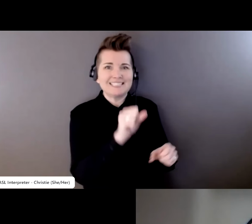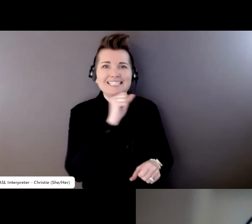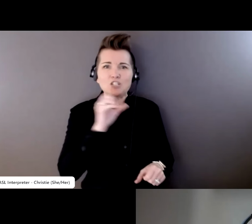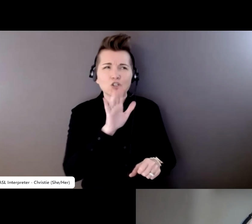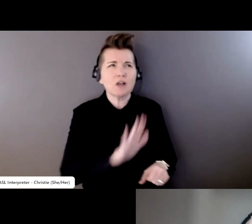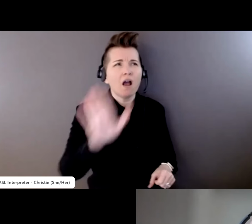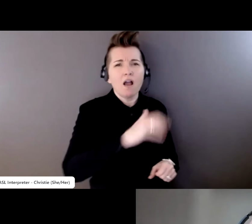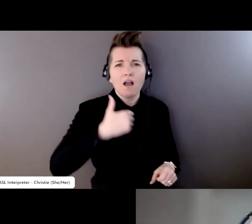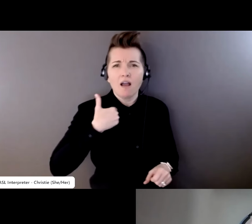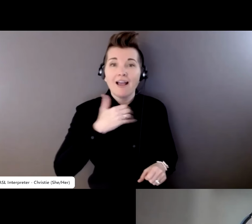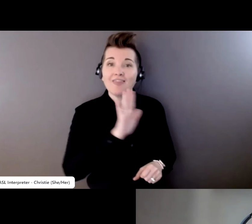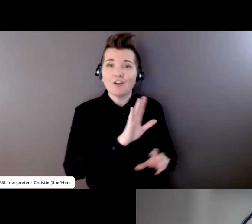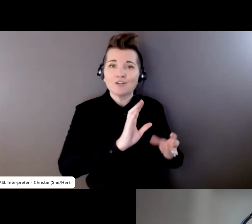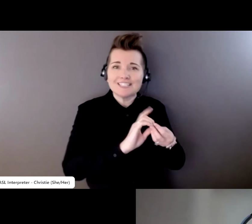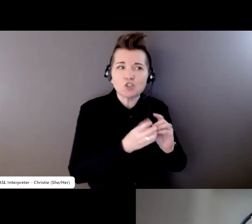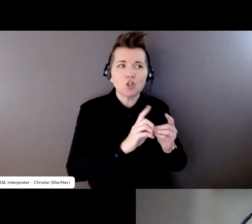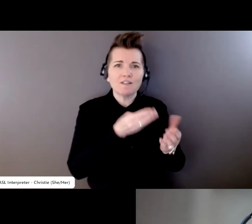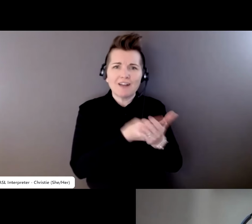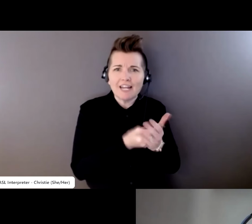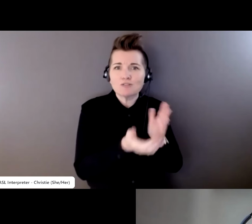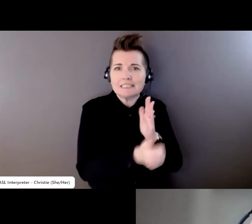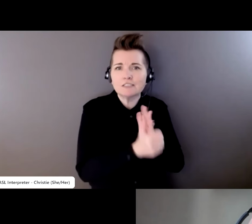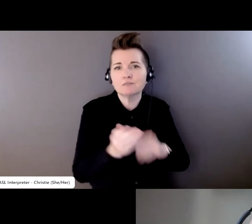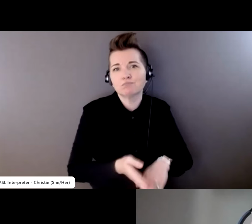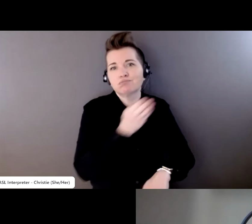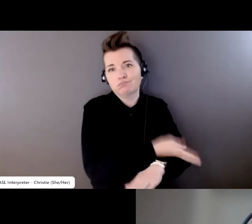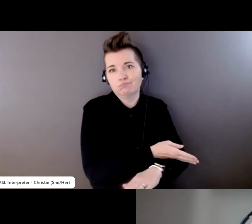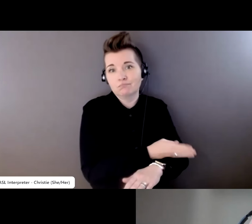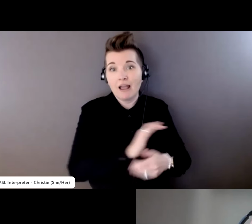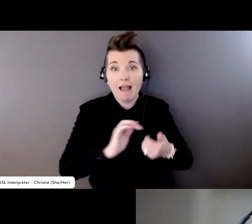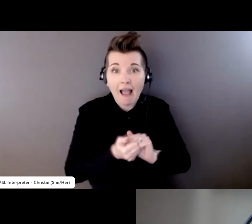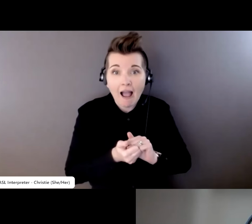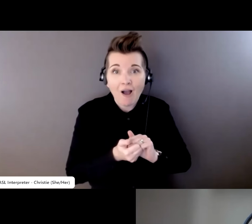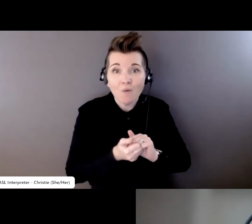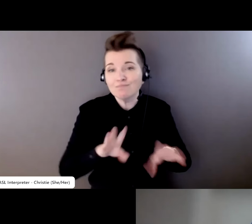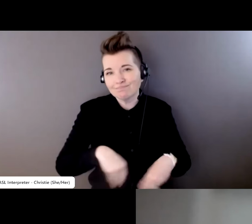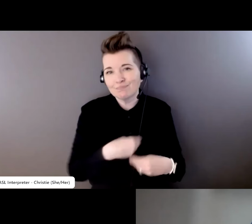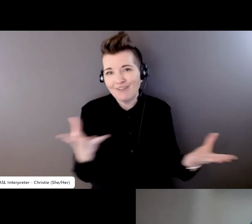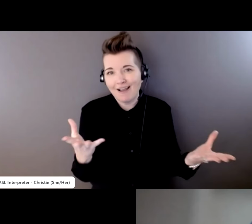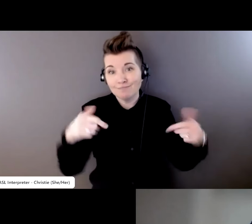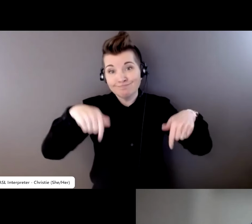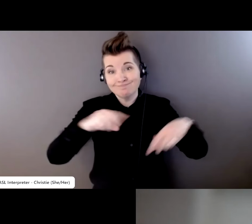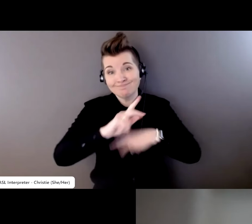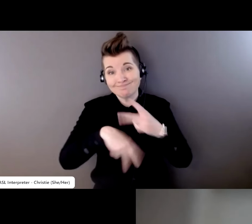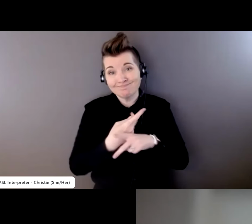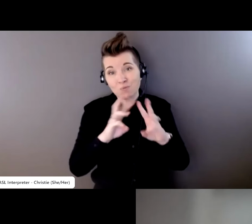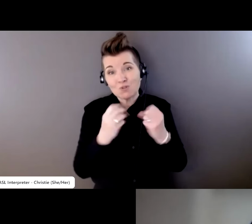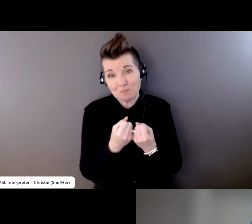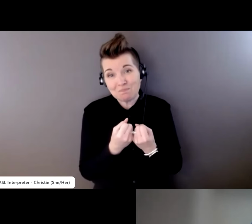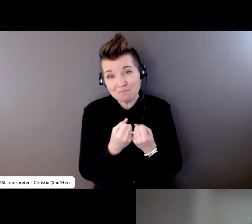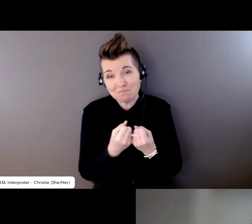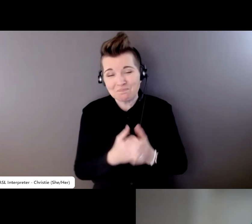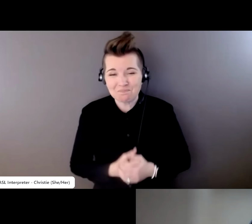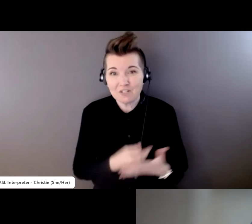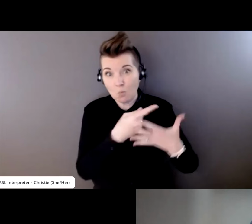And that's done in a variety of ways. And one of those is through the provision of workshops like we have today. If any of